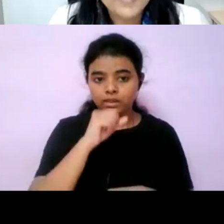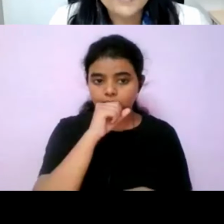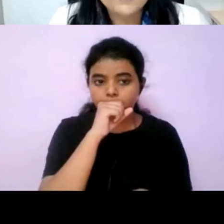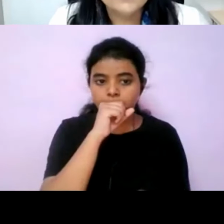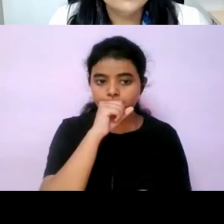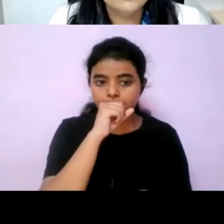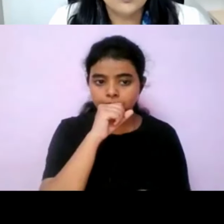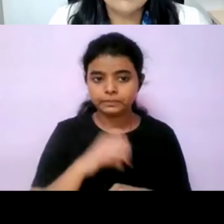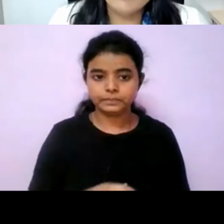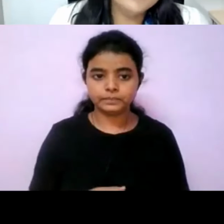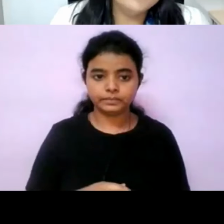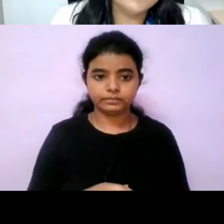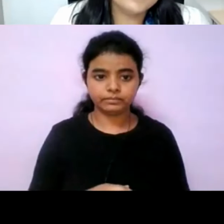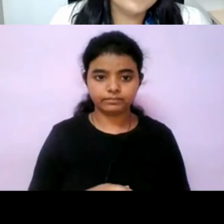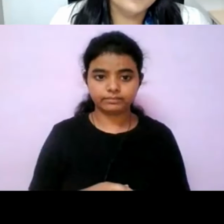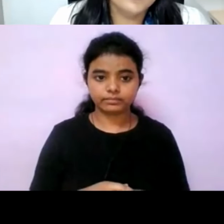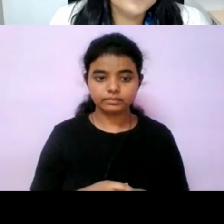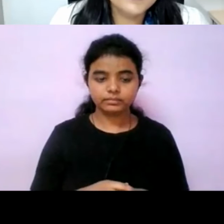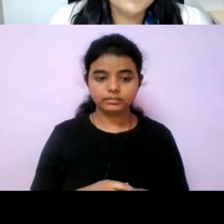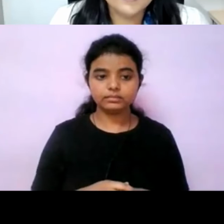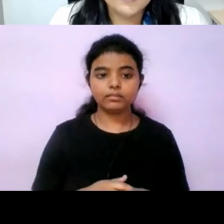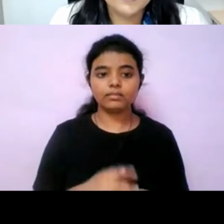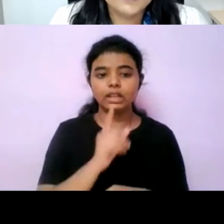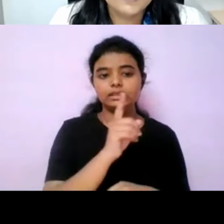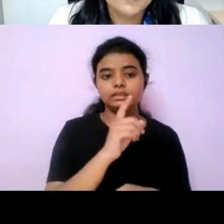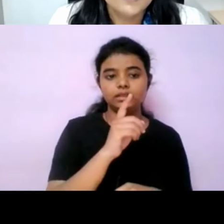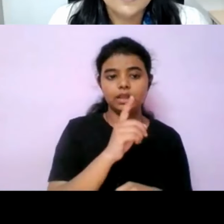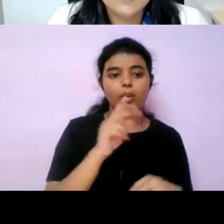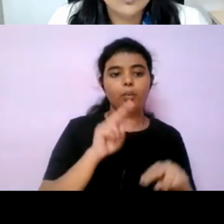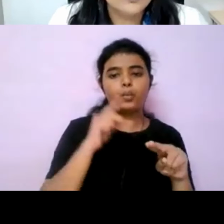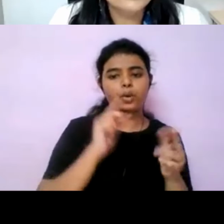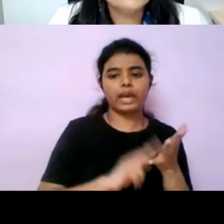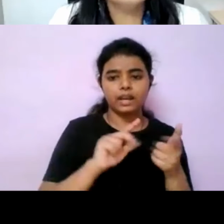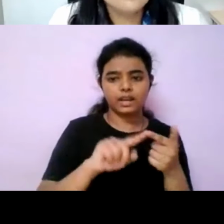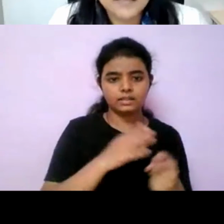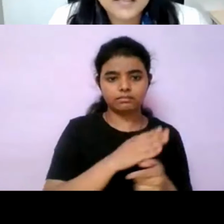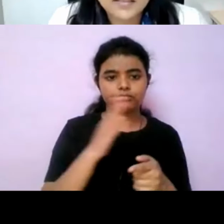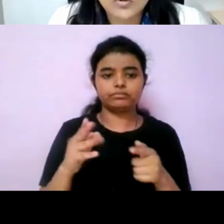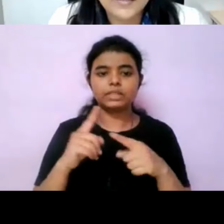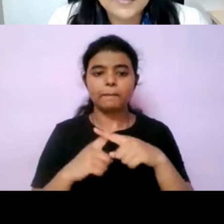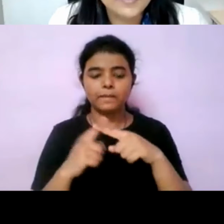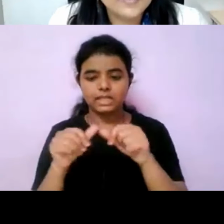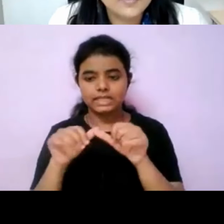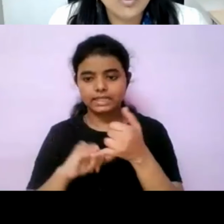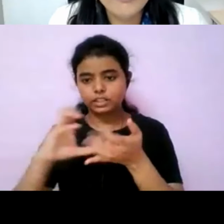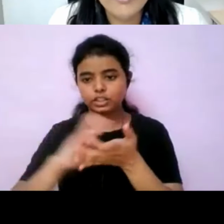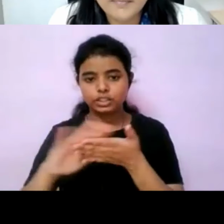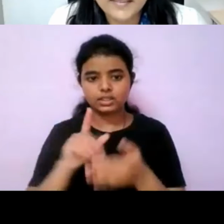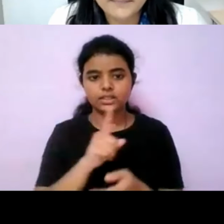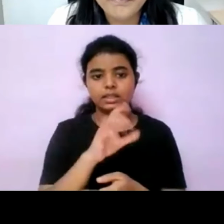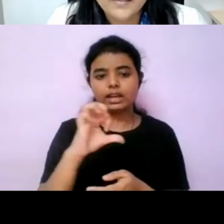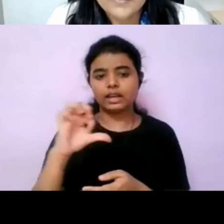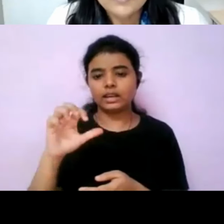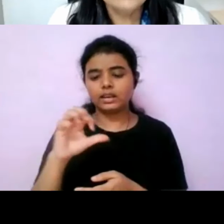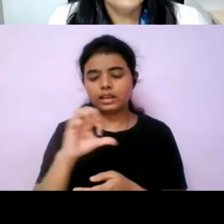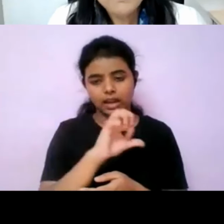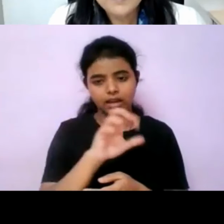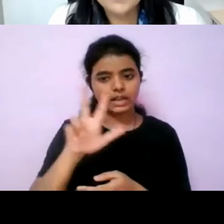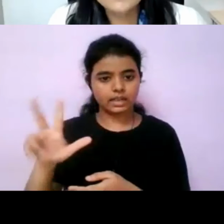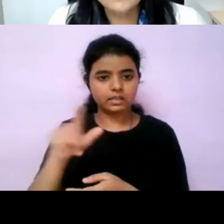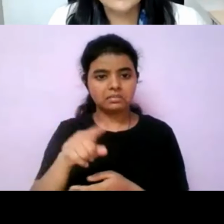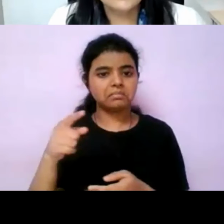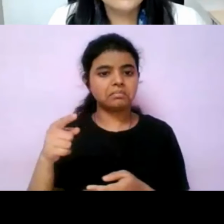One being what Fine and Ash in 1988 called the systematic rolelessness of women. So